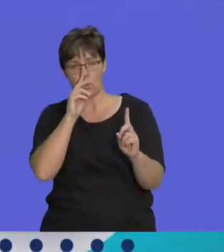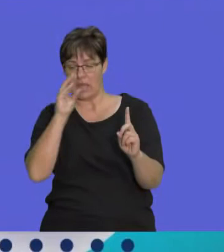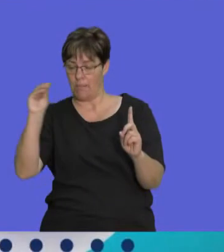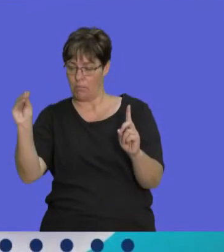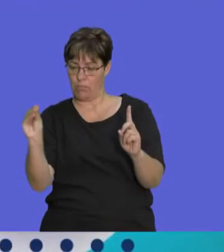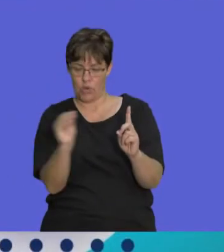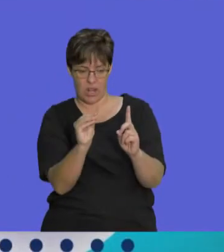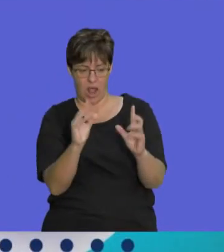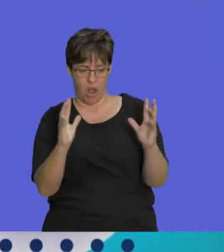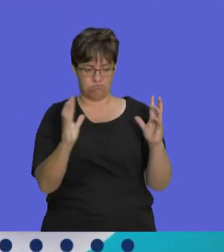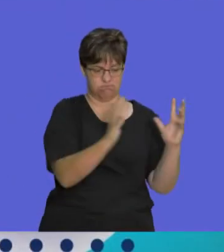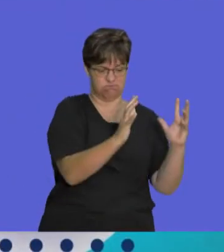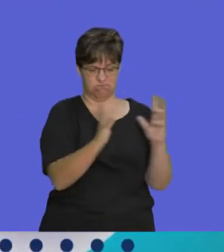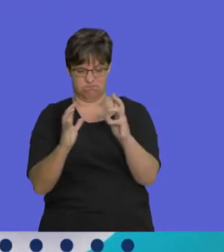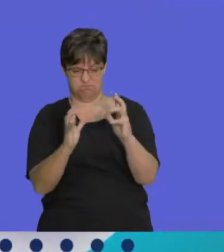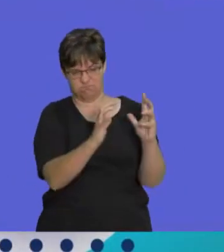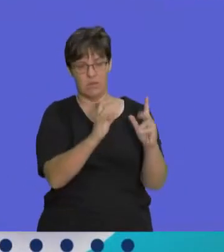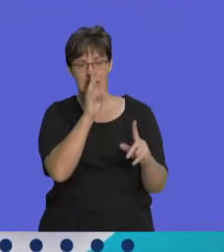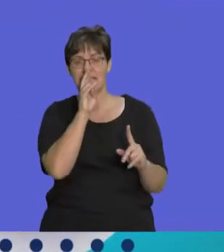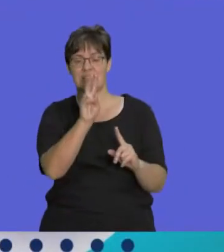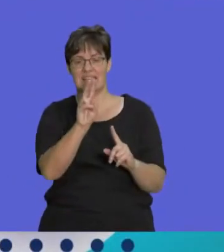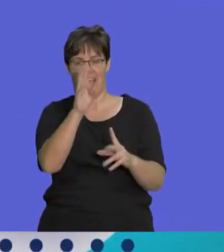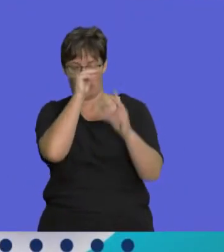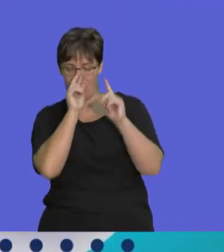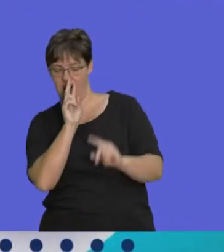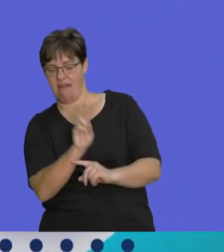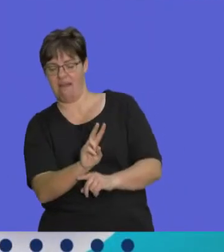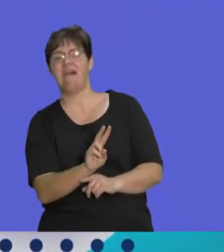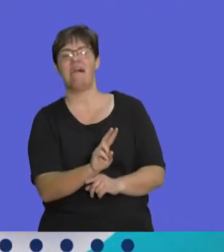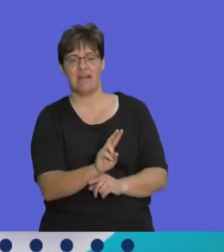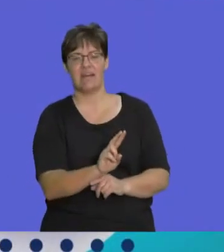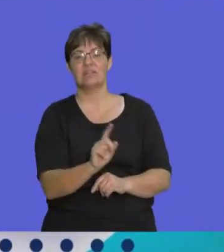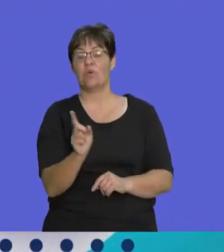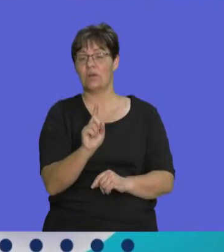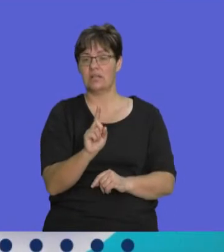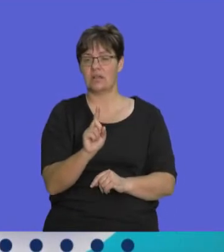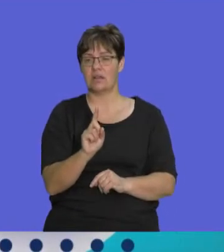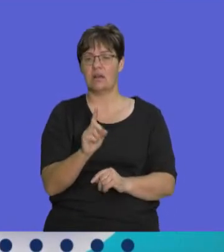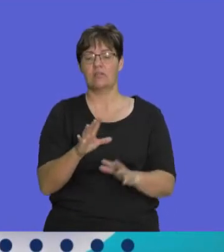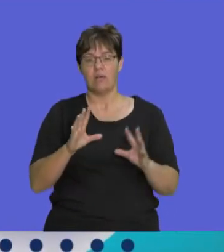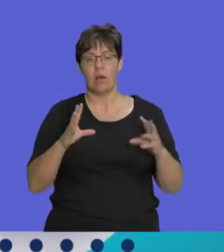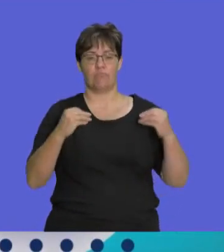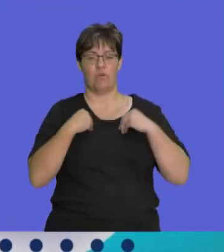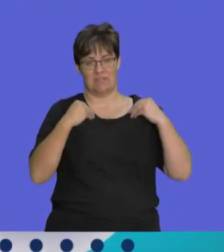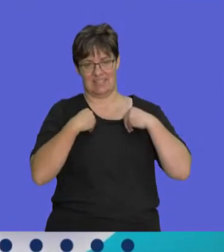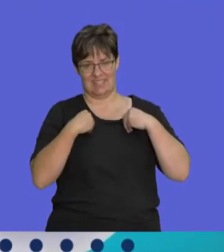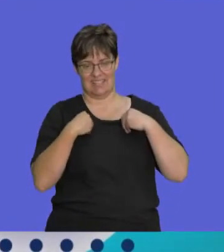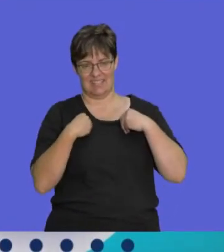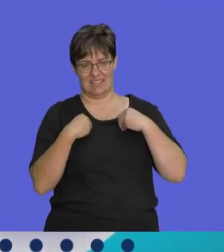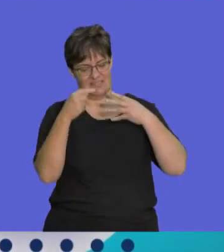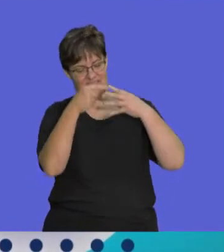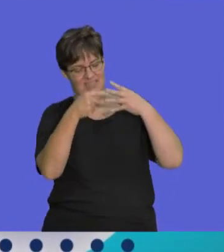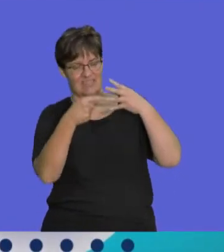effect of the electric field on other point charges. Hence, we want to look at what we refer to as the properties